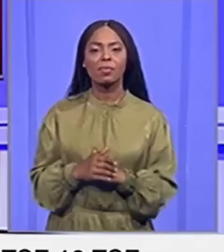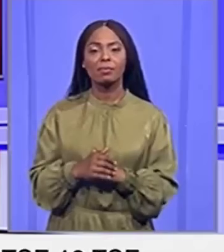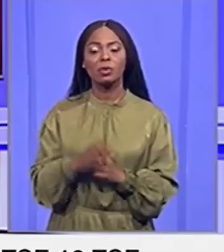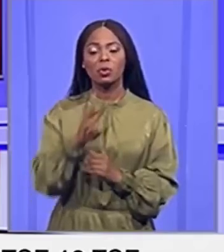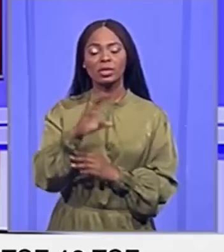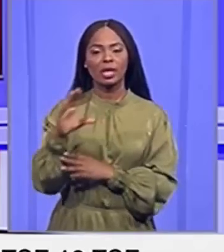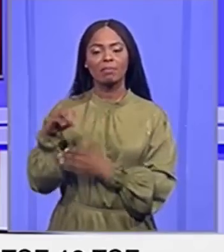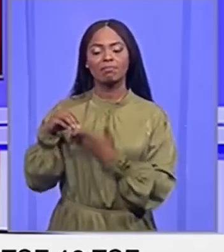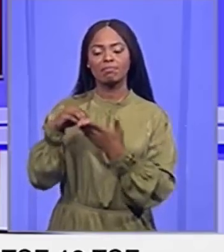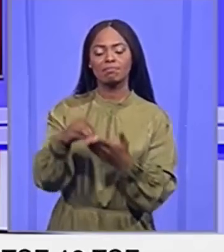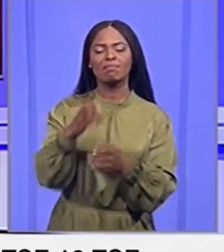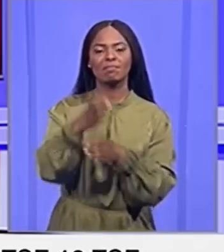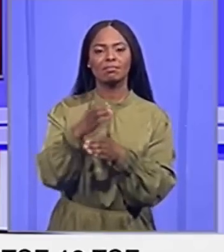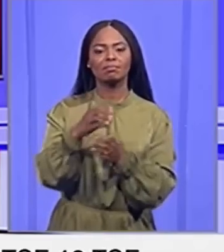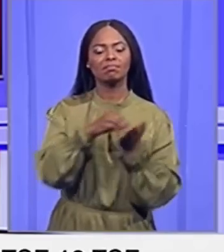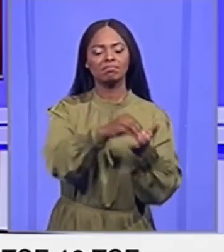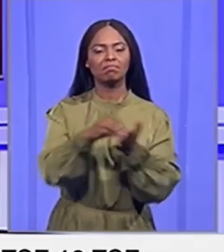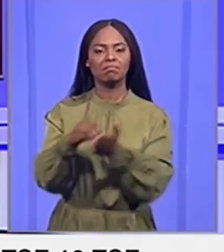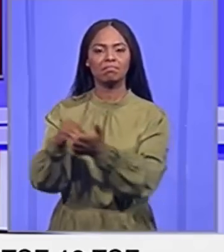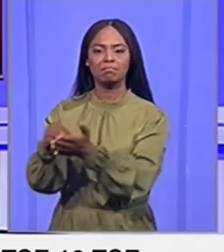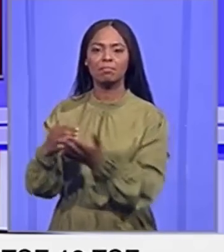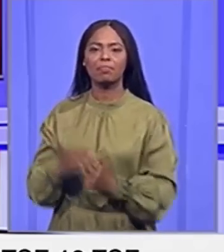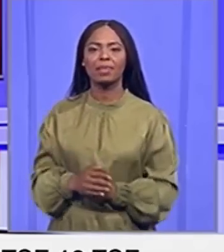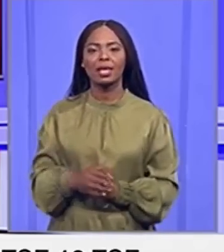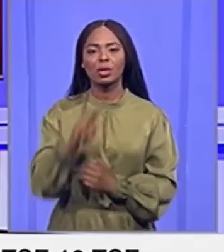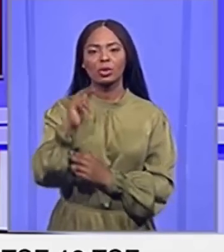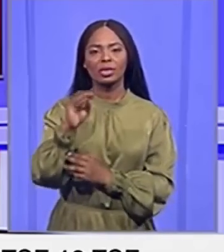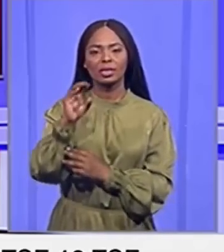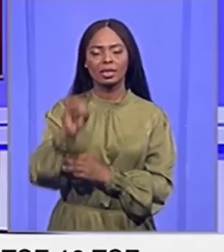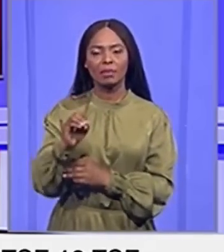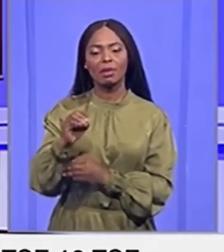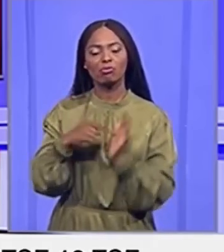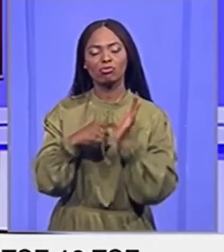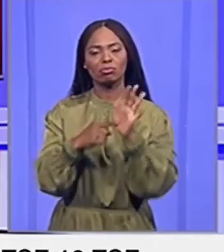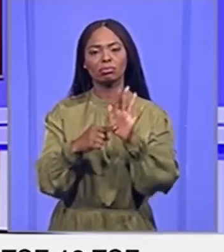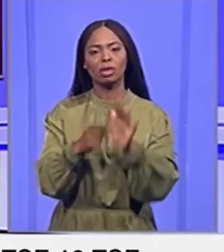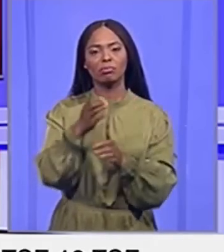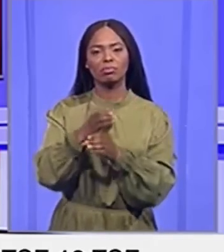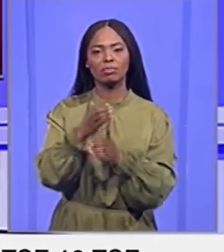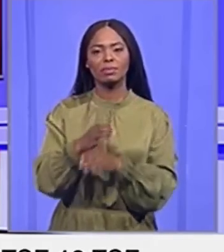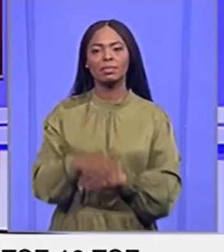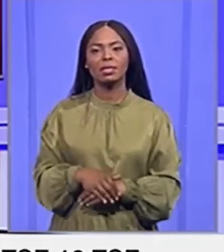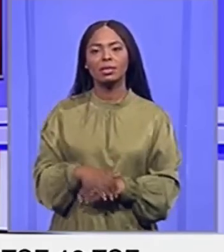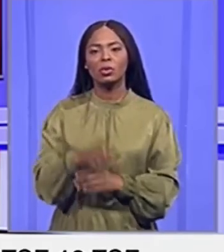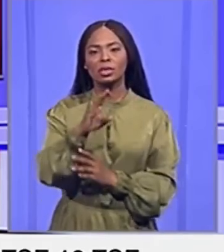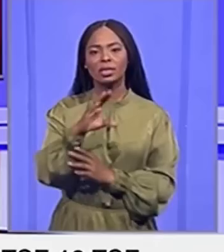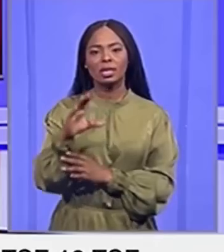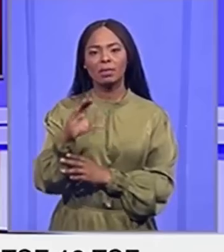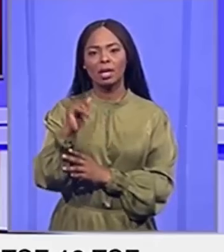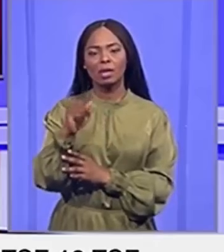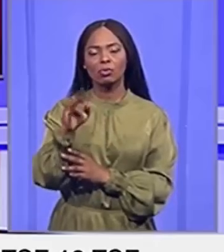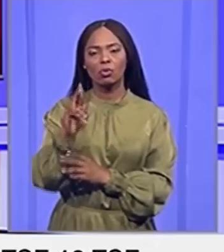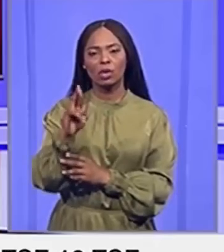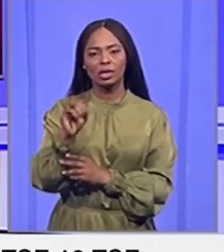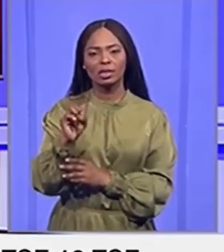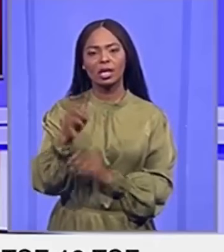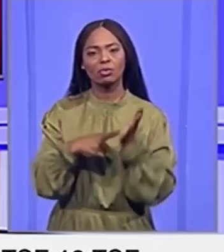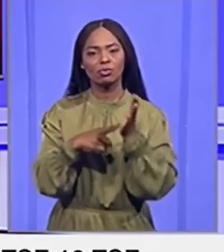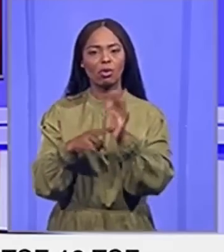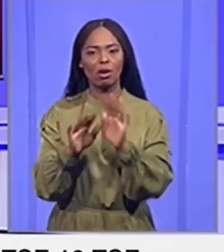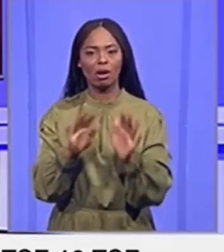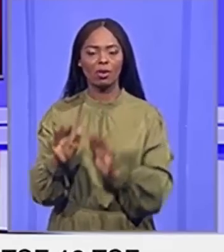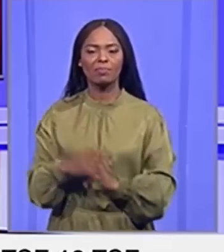dipapadi Eastern Cape Nongceba Kontsiwe le nehalaneng ka mohope ho letona la dipapadi la Western Cape Andrew Murray. Re sheba taba